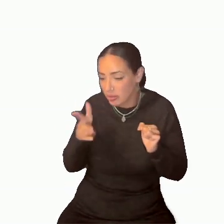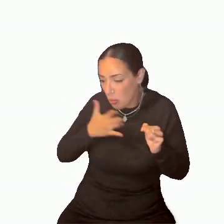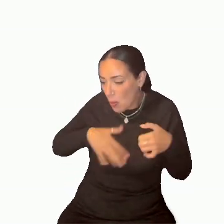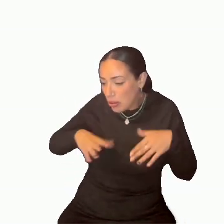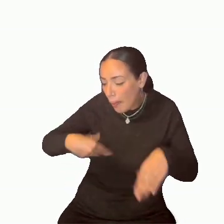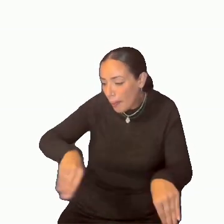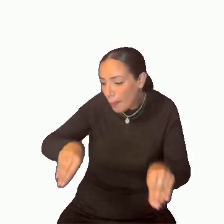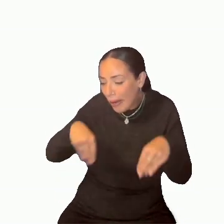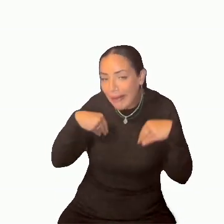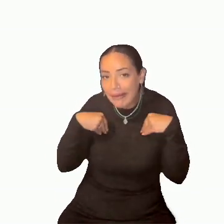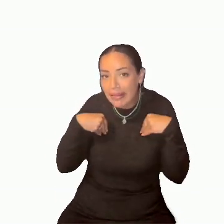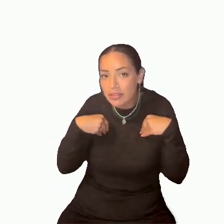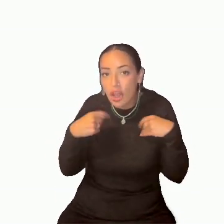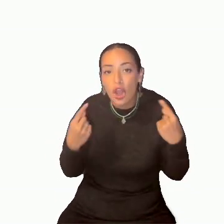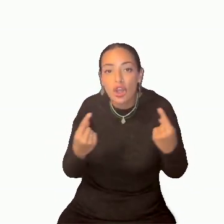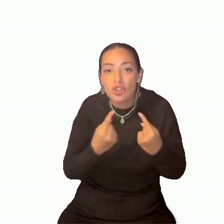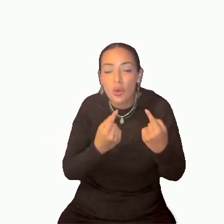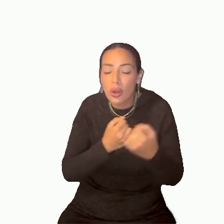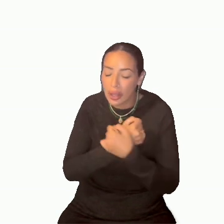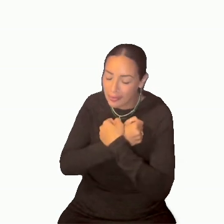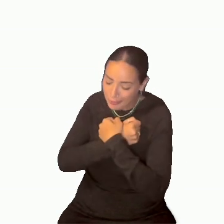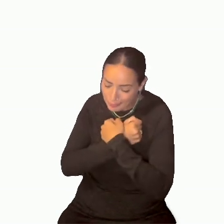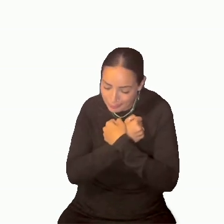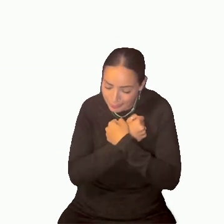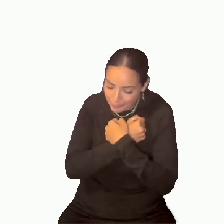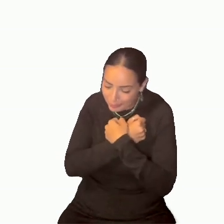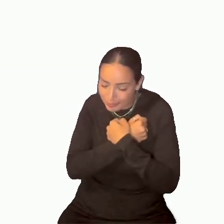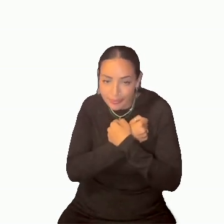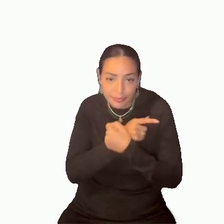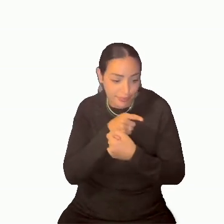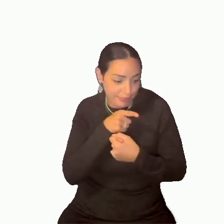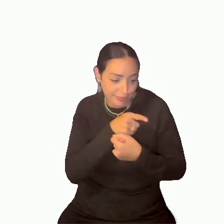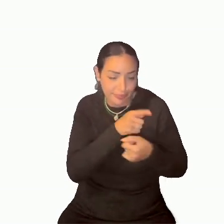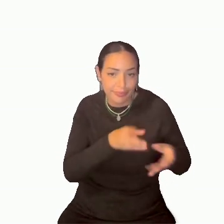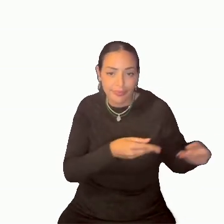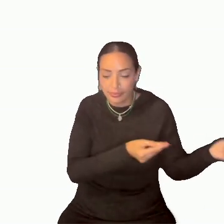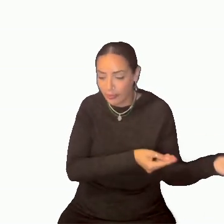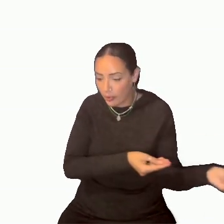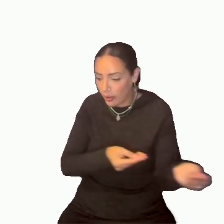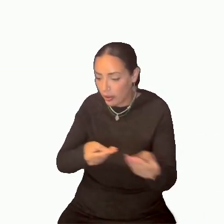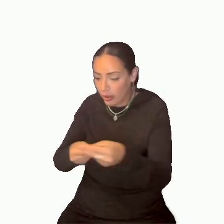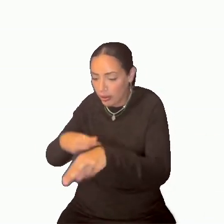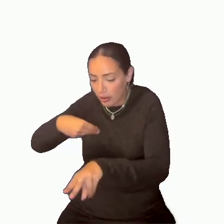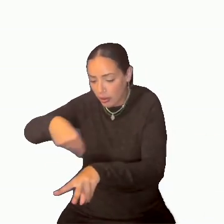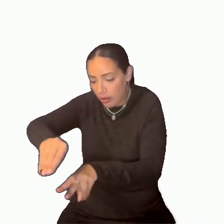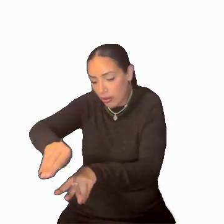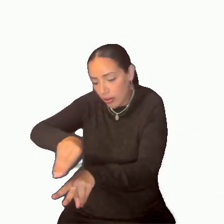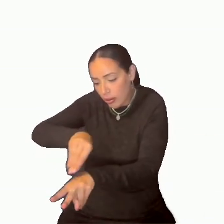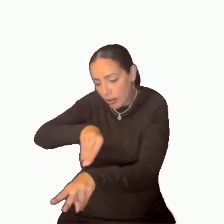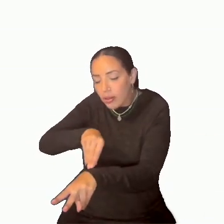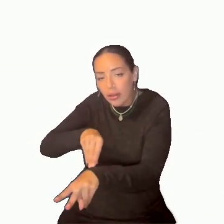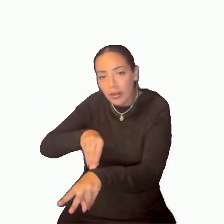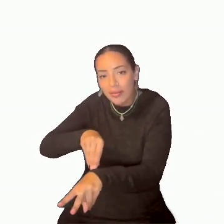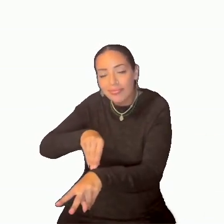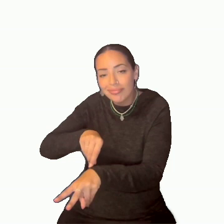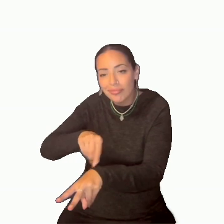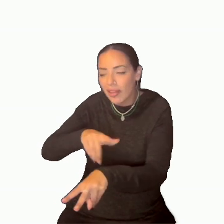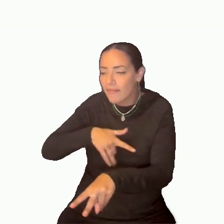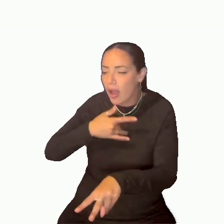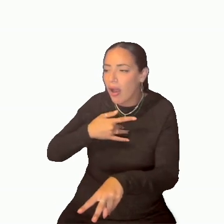with her was one way of restoring a sense of control for them as they waited for their daughter to be released to them.